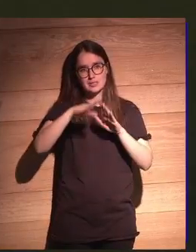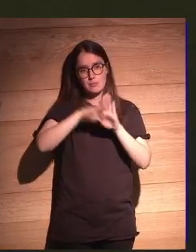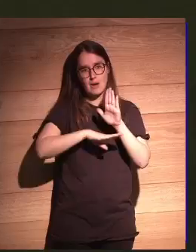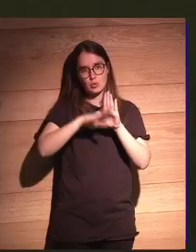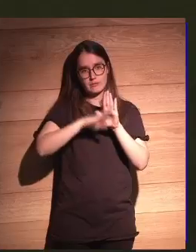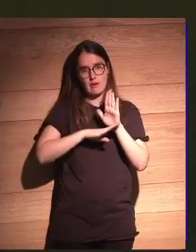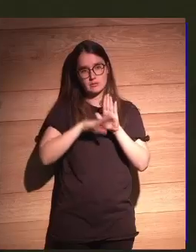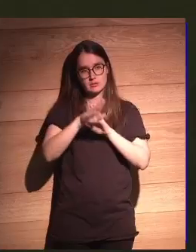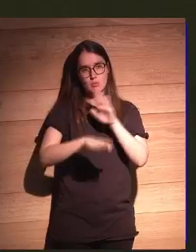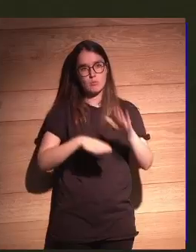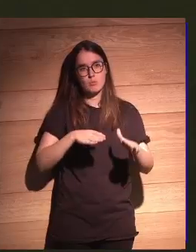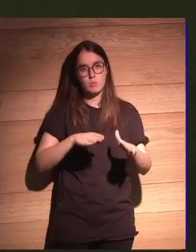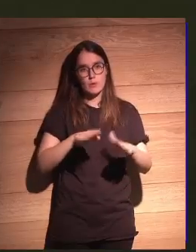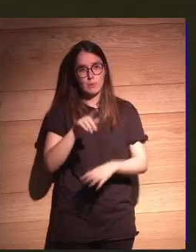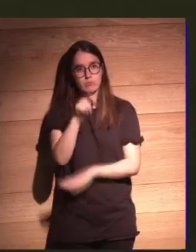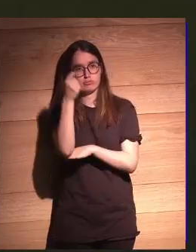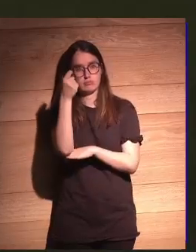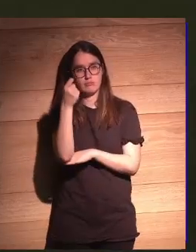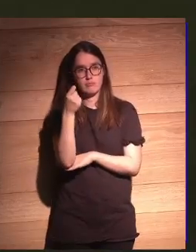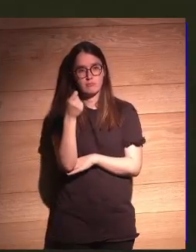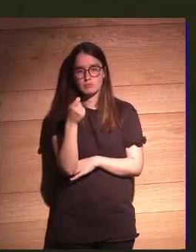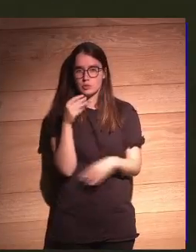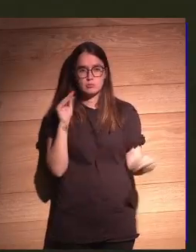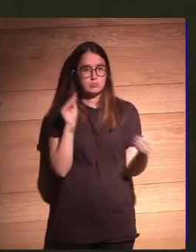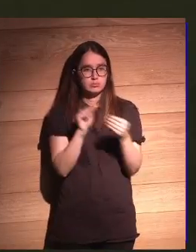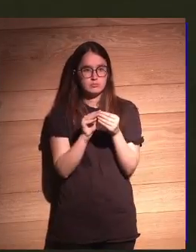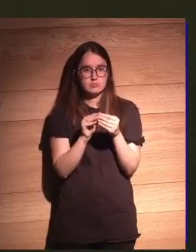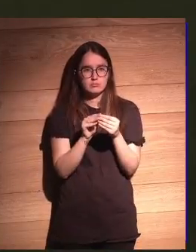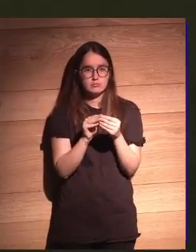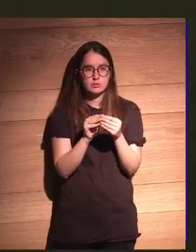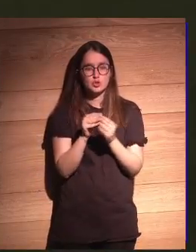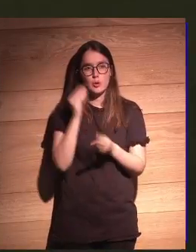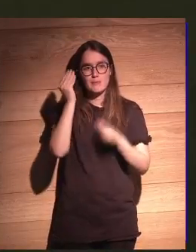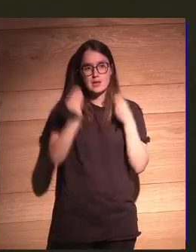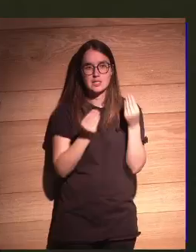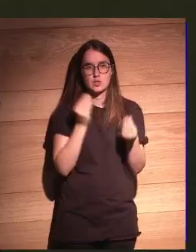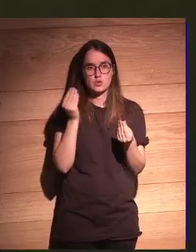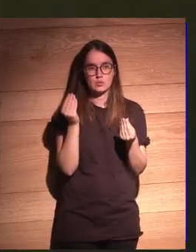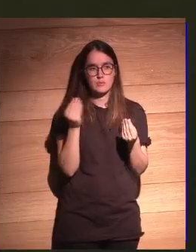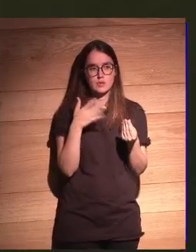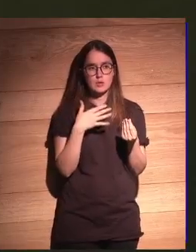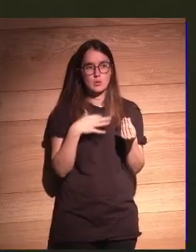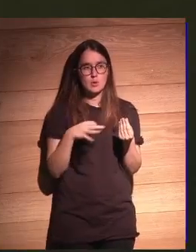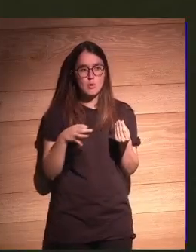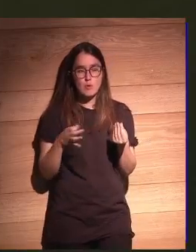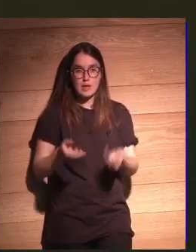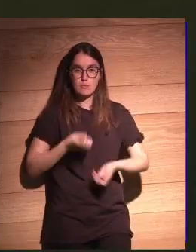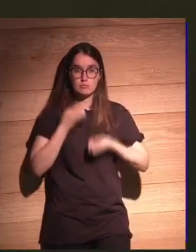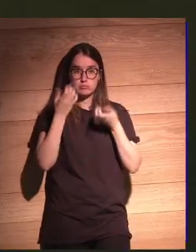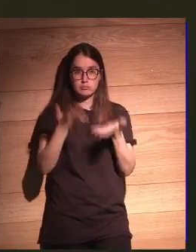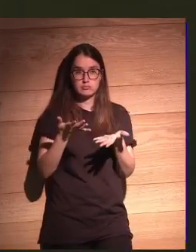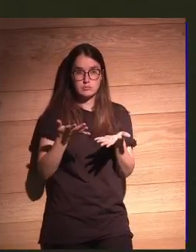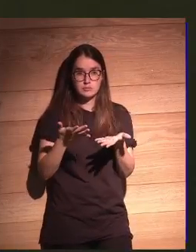decommodificate the housing, which this is something that can help us move out of this issue.